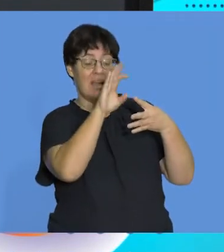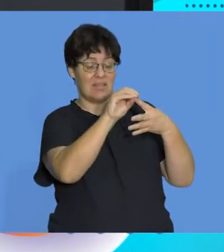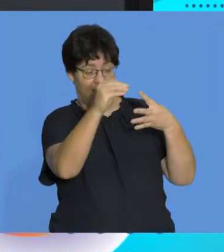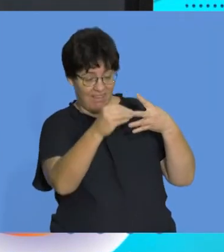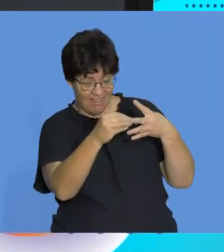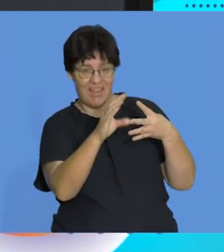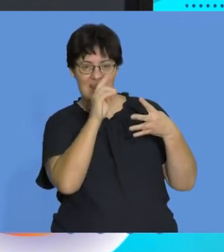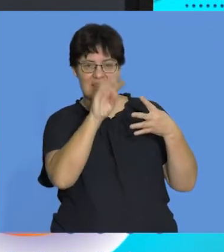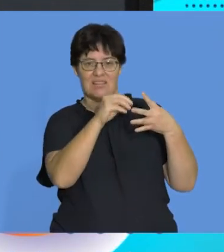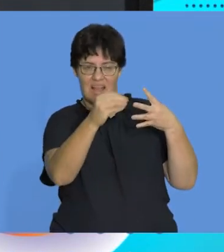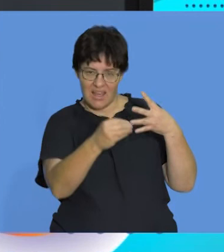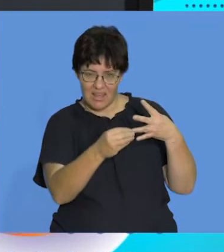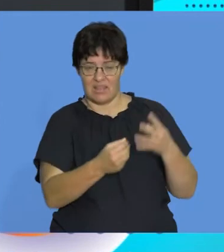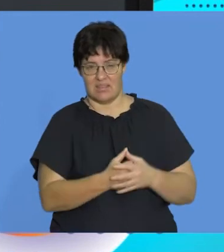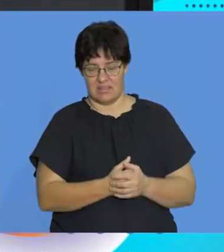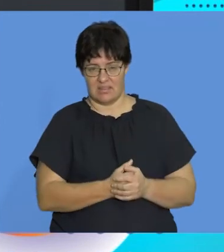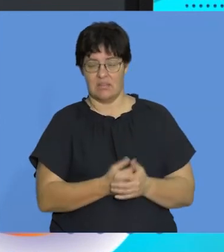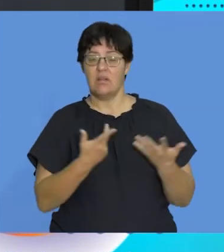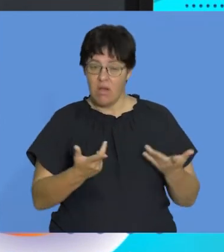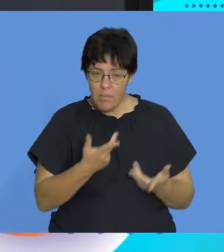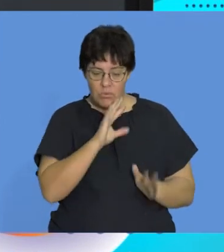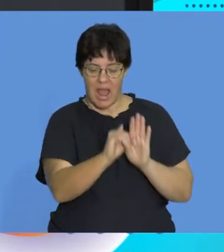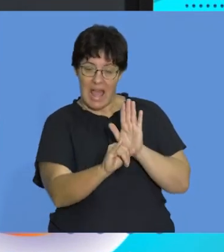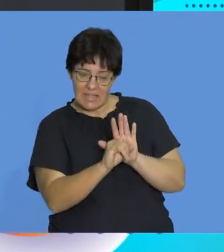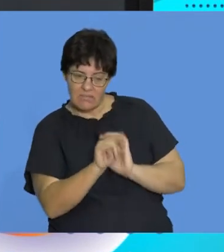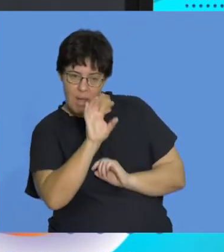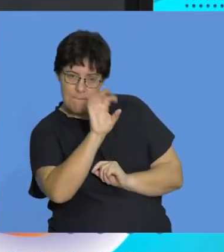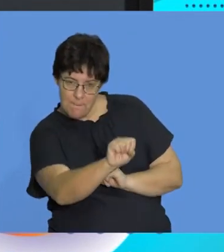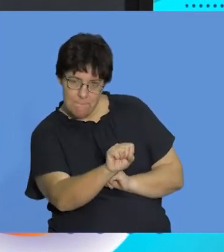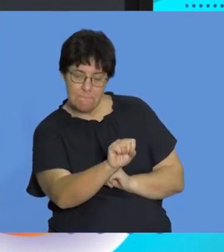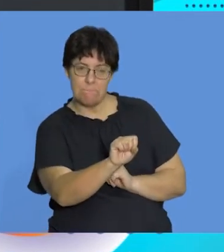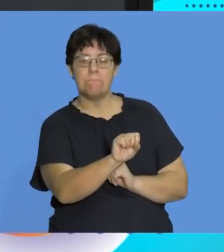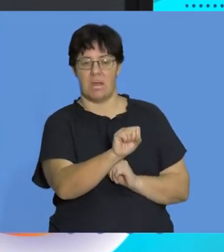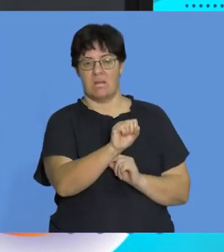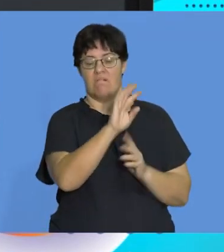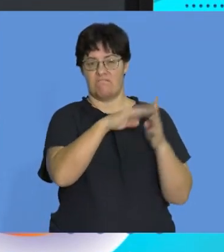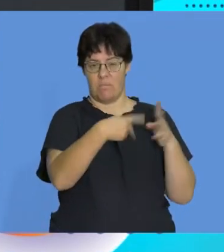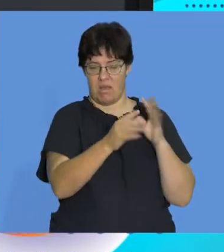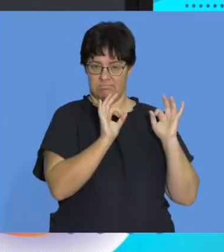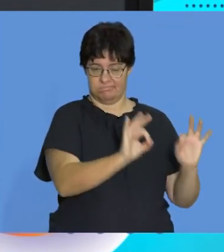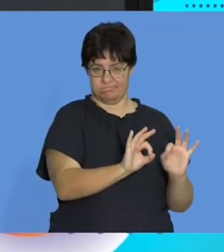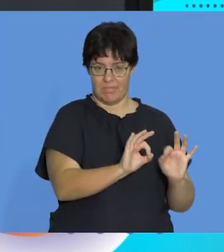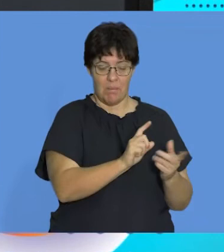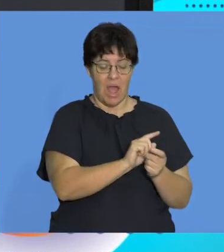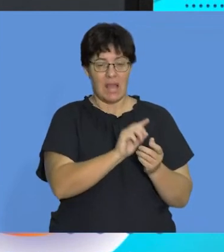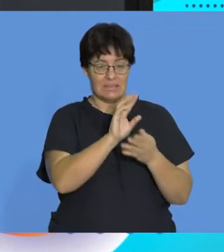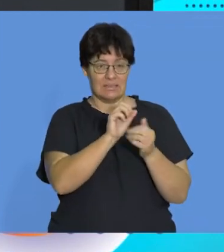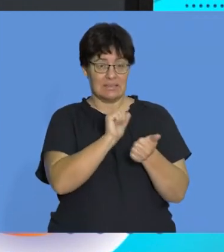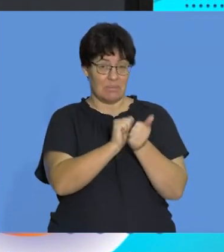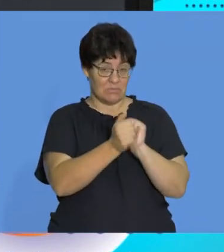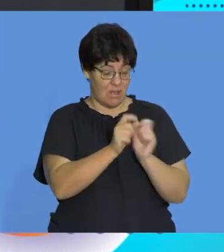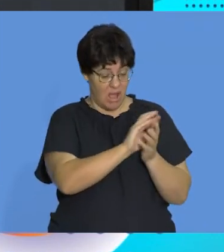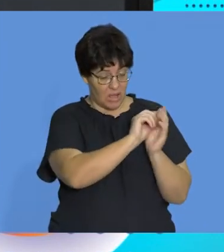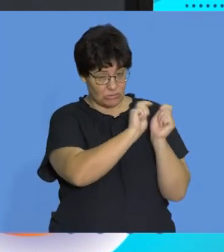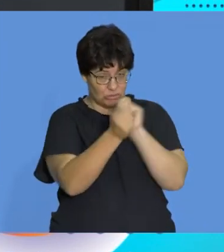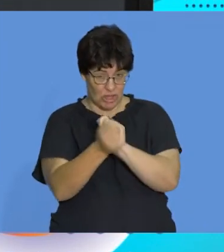a 3-mark type of a question where you identify the correct formula without having to change the subject. You do the